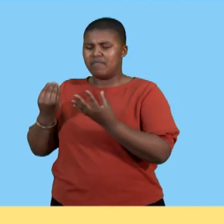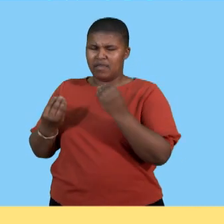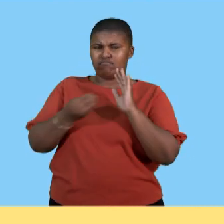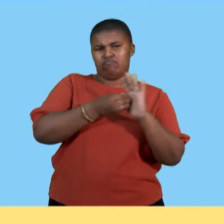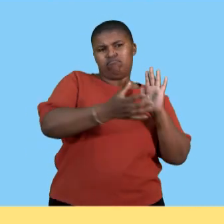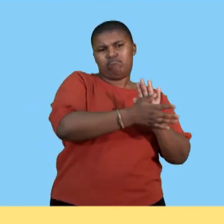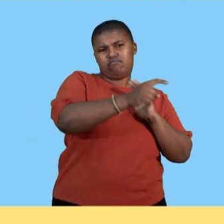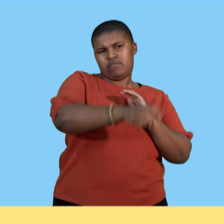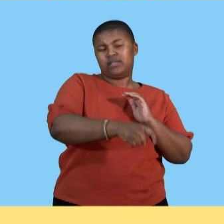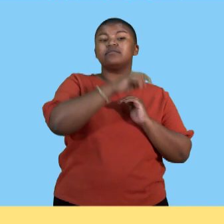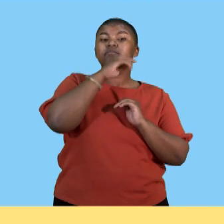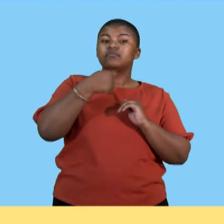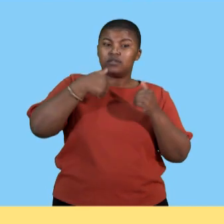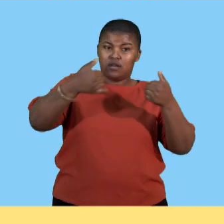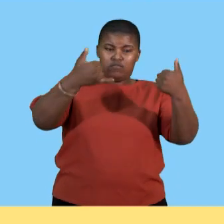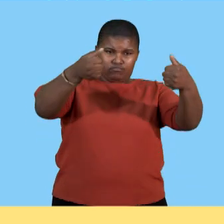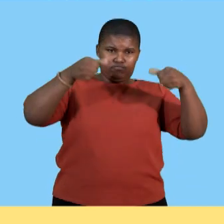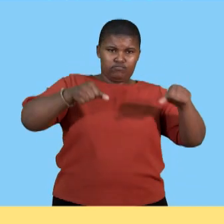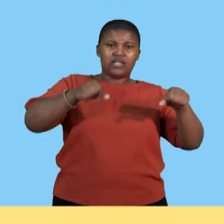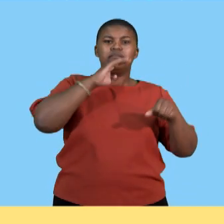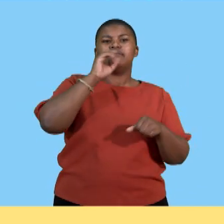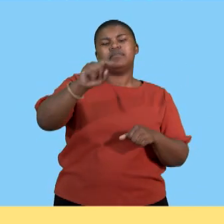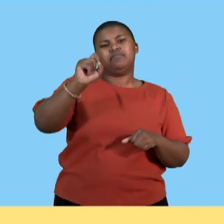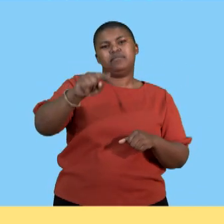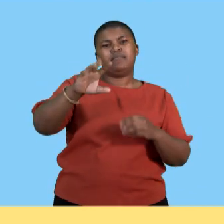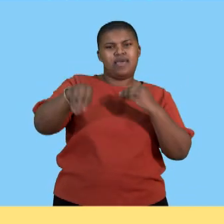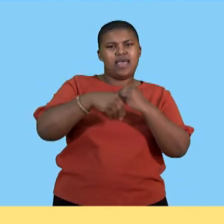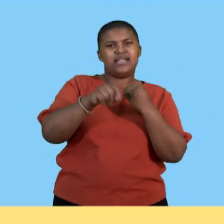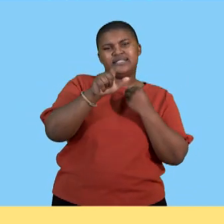prepaid expense. So I'll come here, then there is my